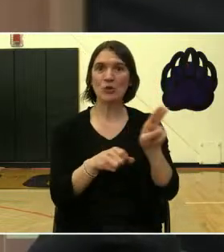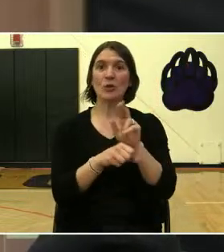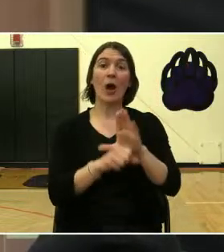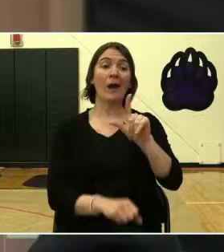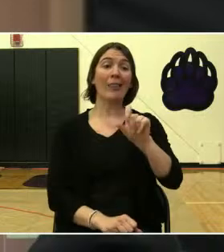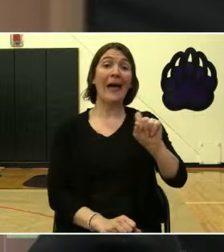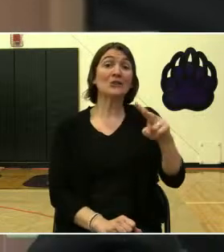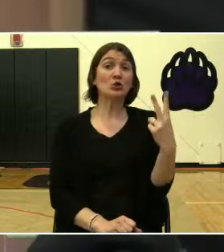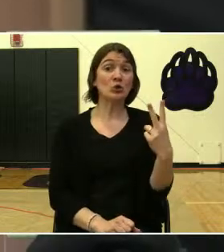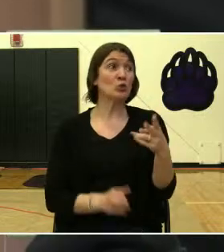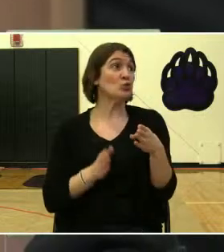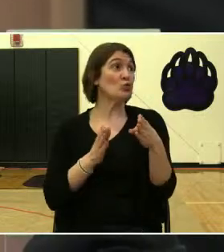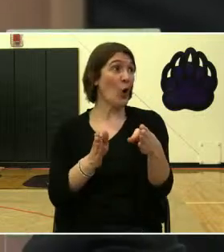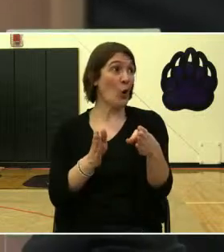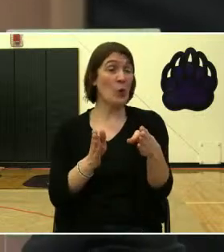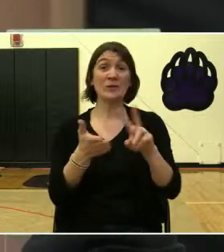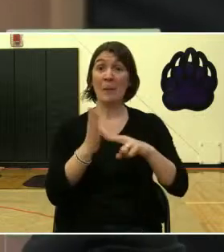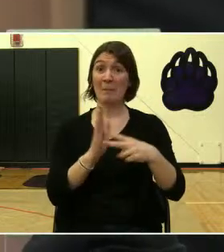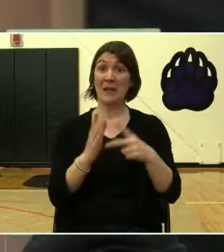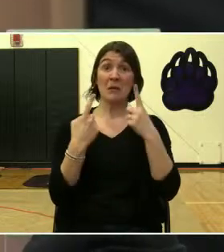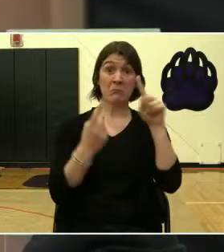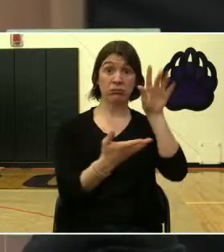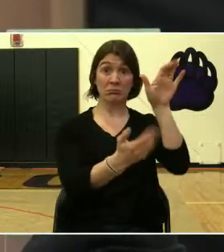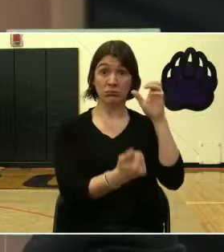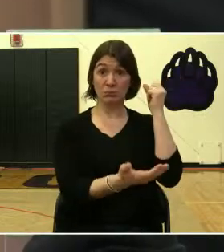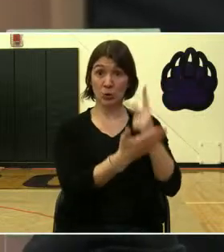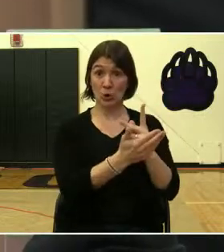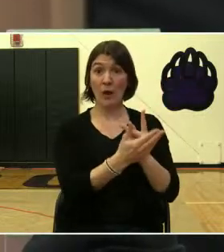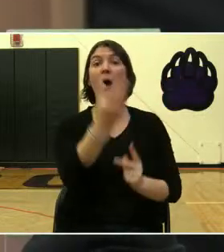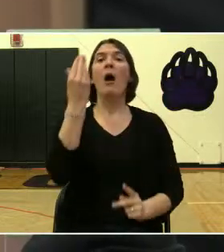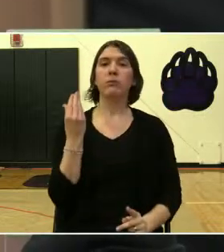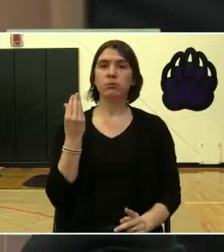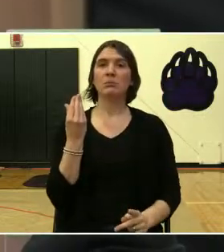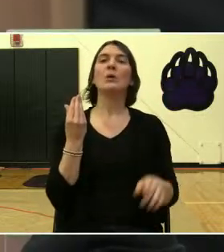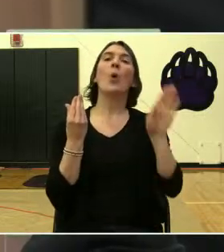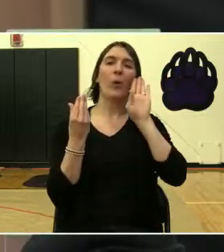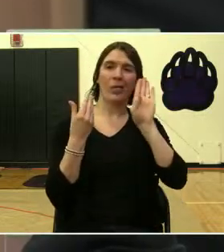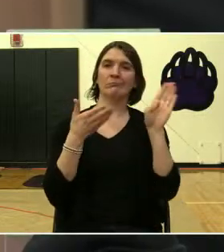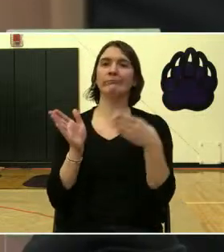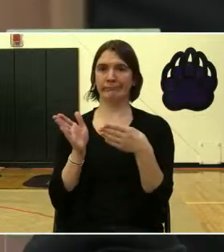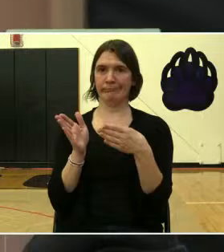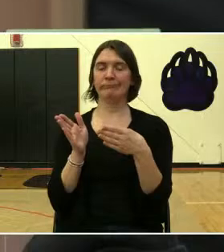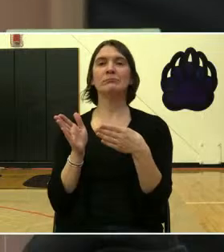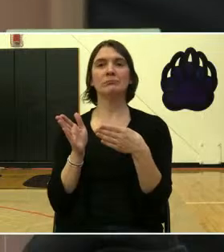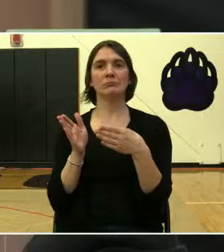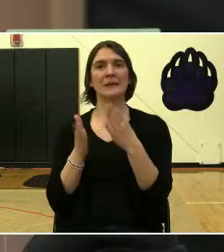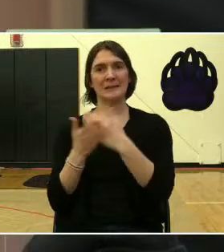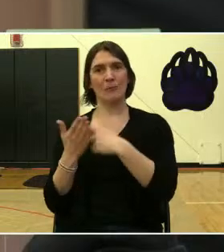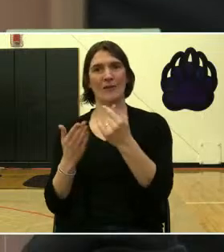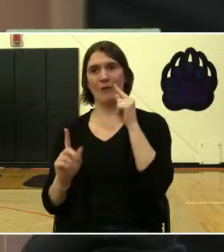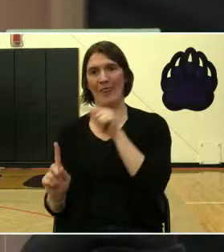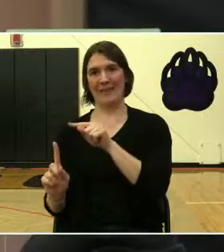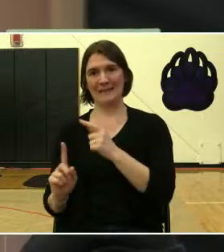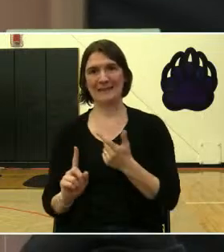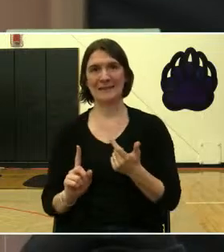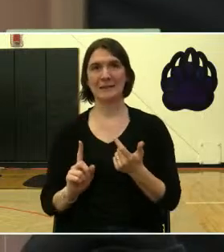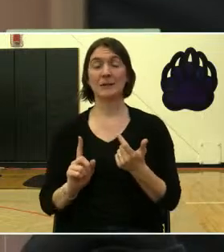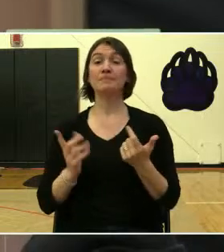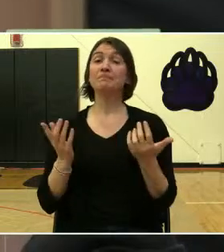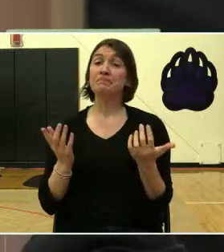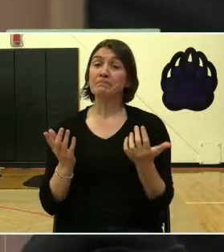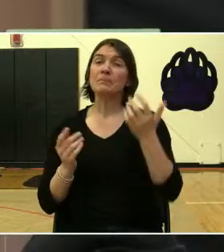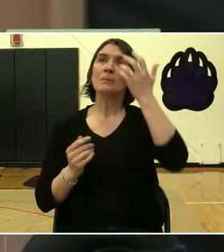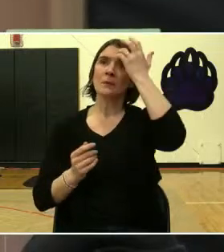class two roads so if that's successful you know we'll we'll steer towards um some of those projects um